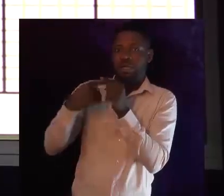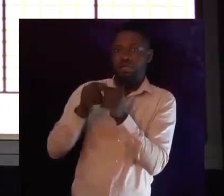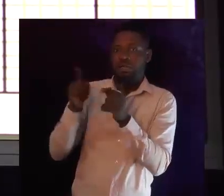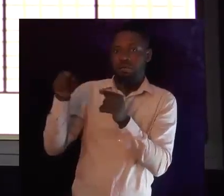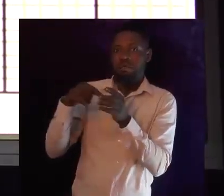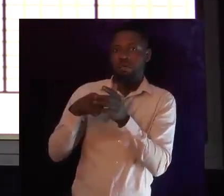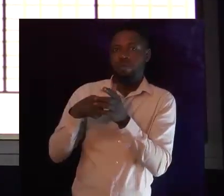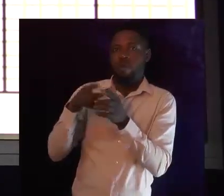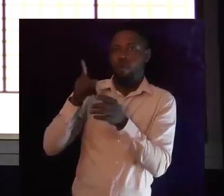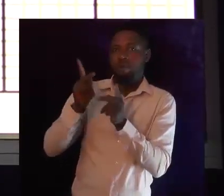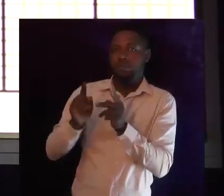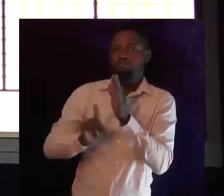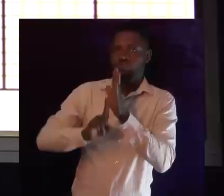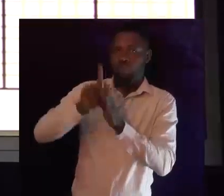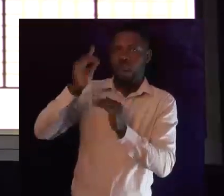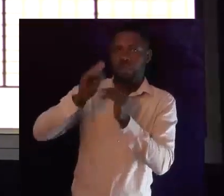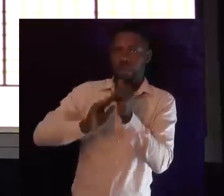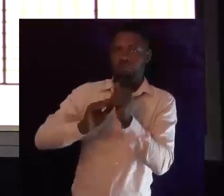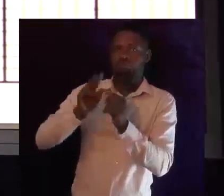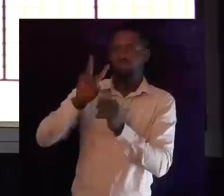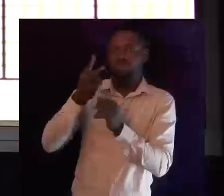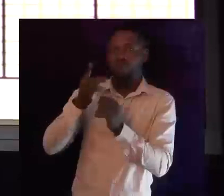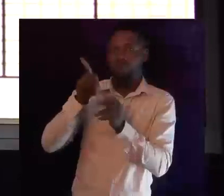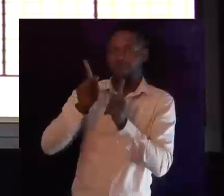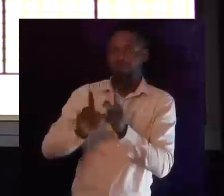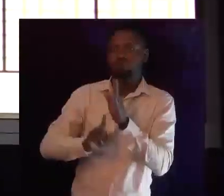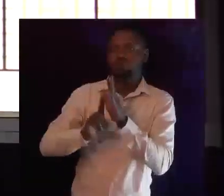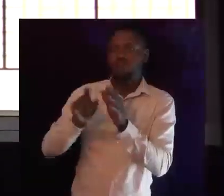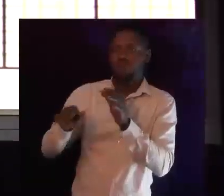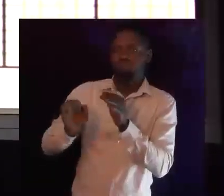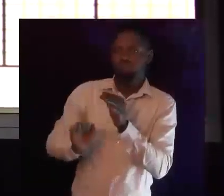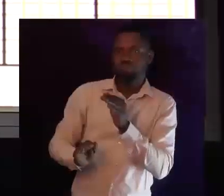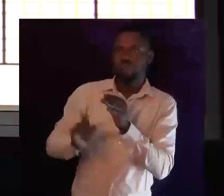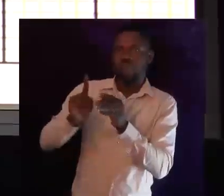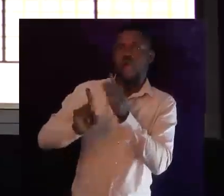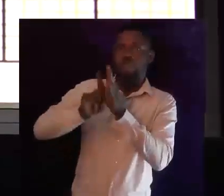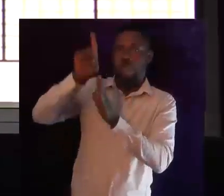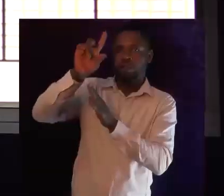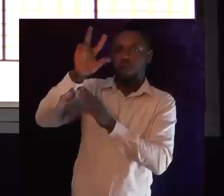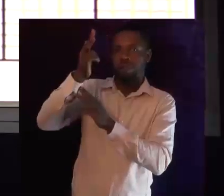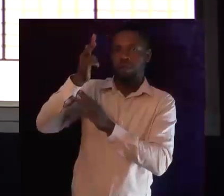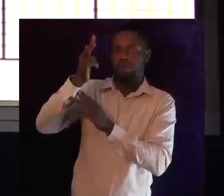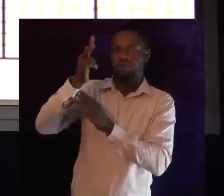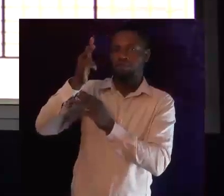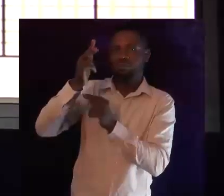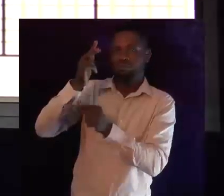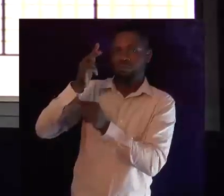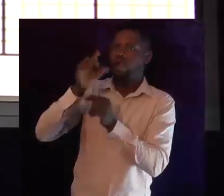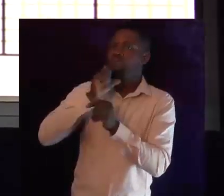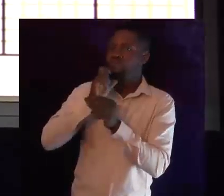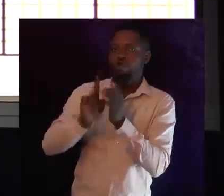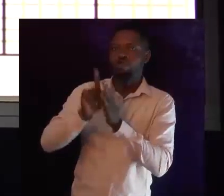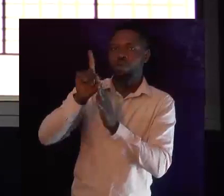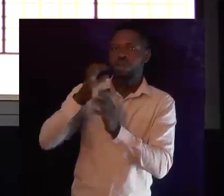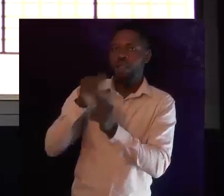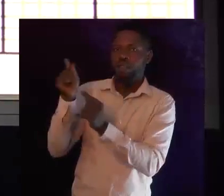This bar is taller than that, so that's one person. This one is also taller, that's 2 persons. This one is not taller. This one is taller, that's 3. This one is